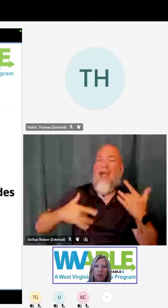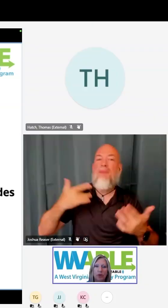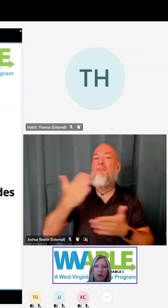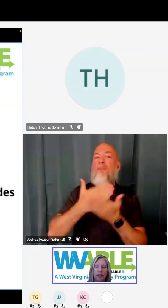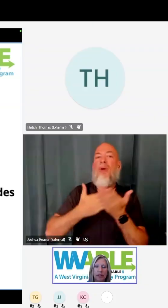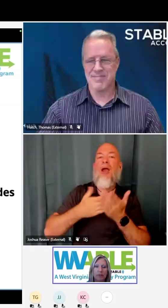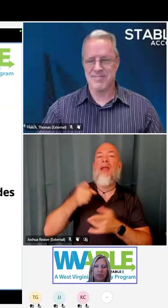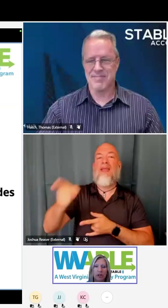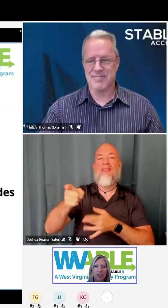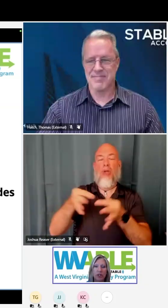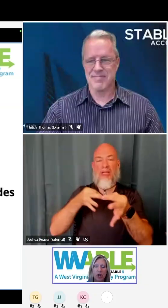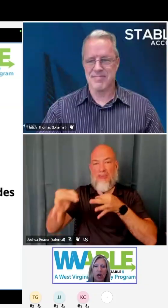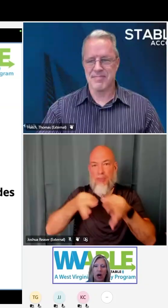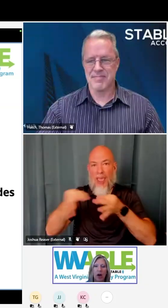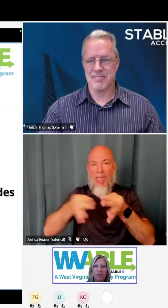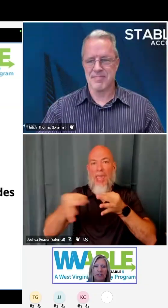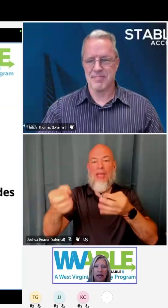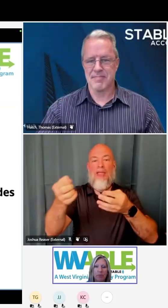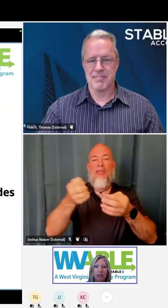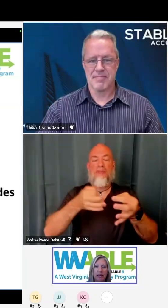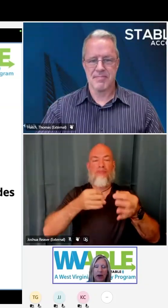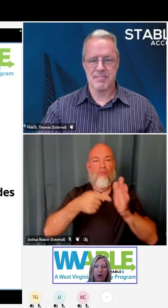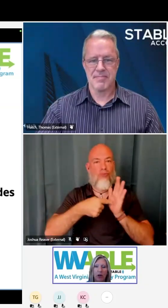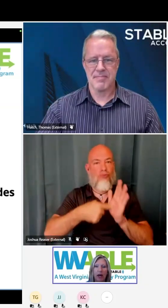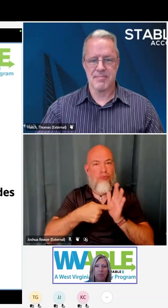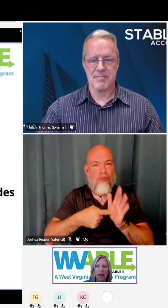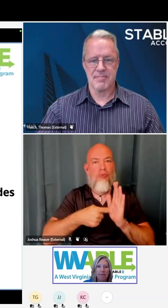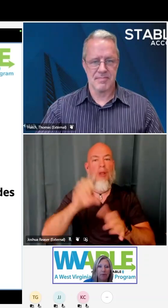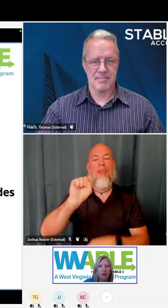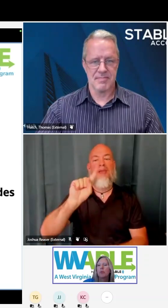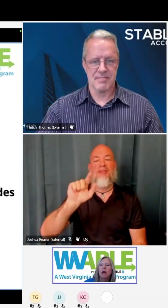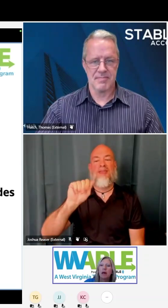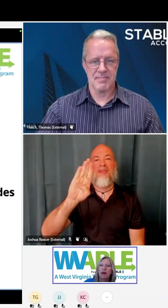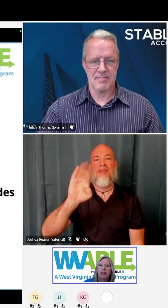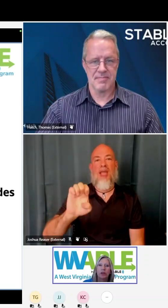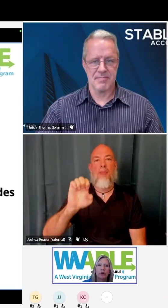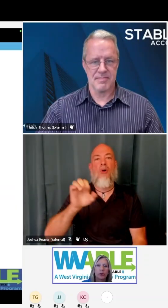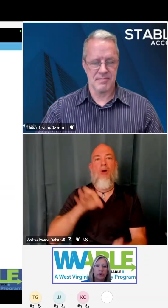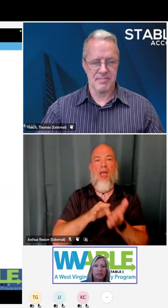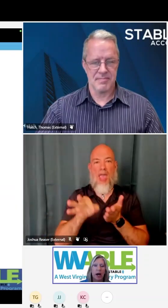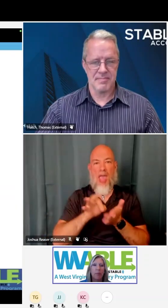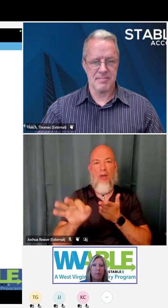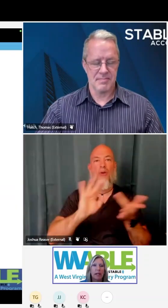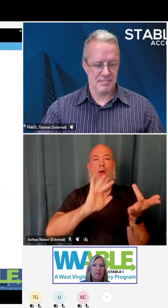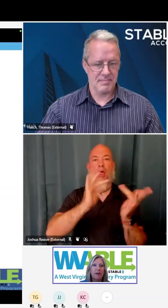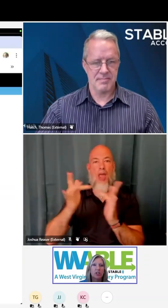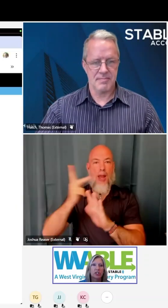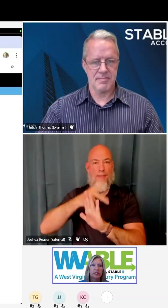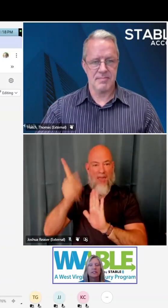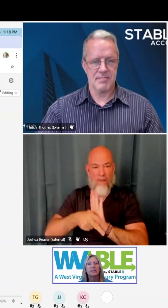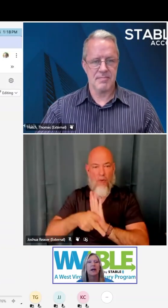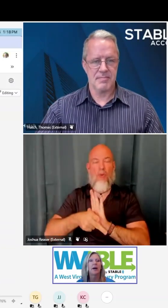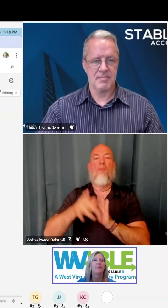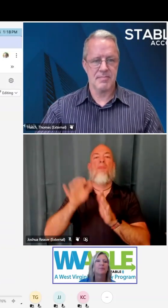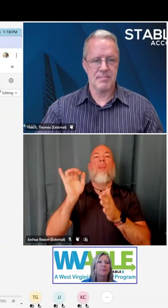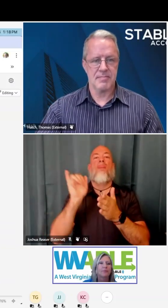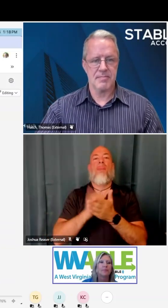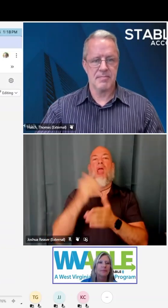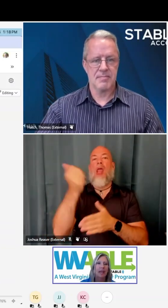this walkthrough and demonstration of the Stable Account online platform that includes many